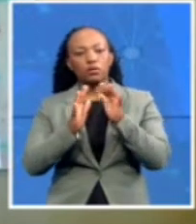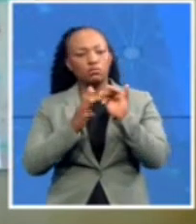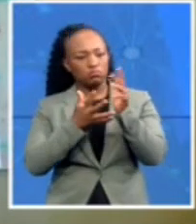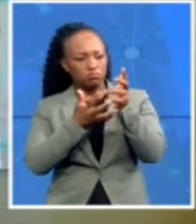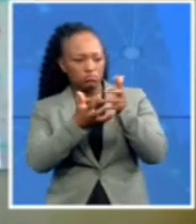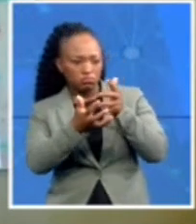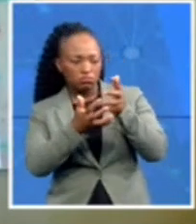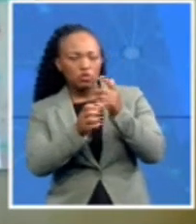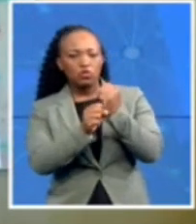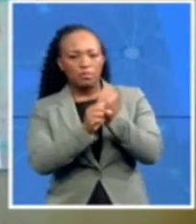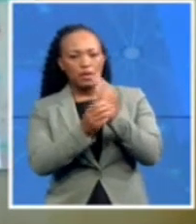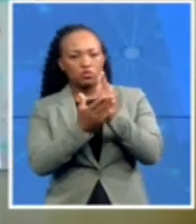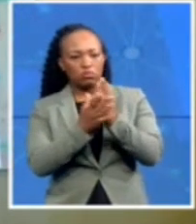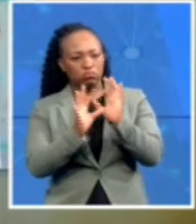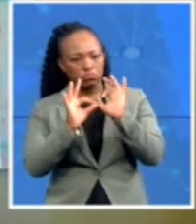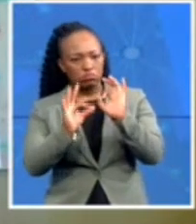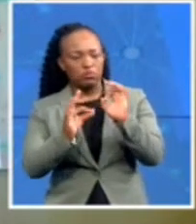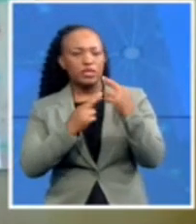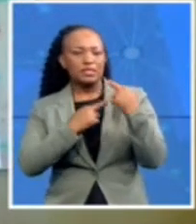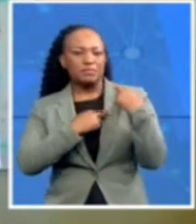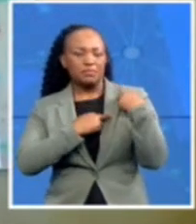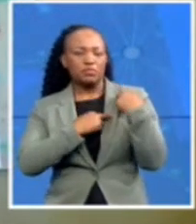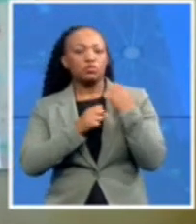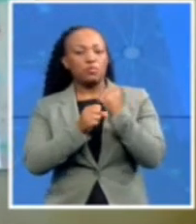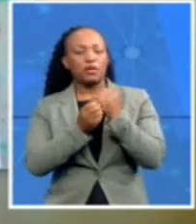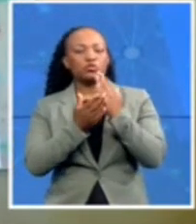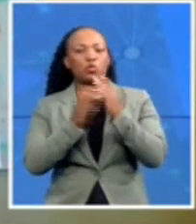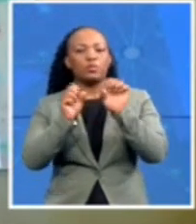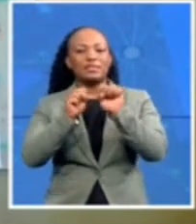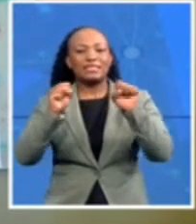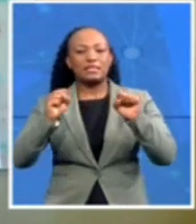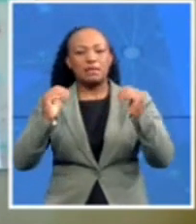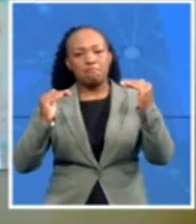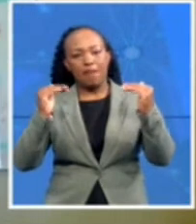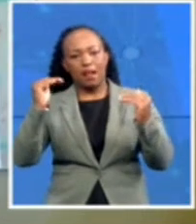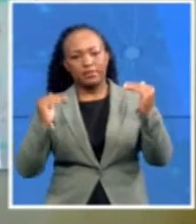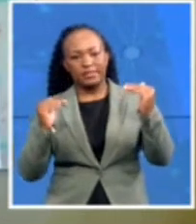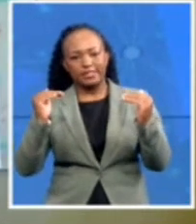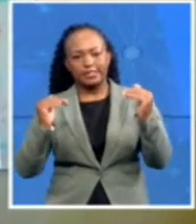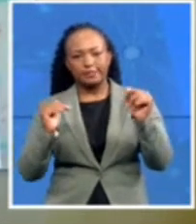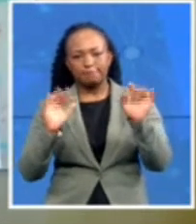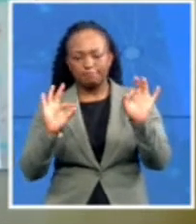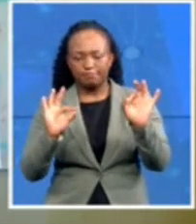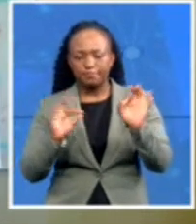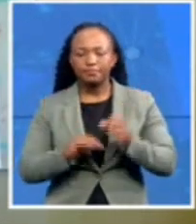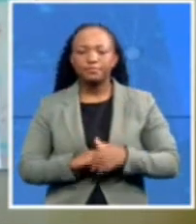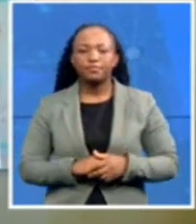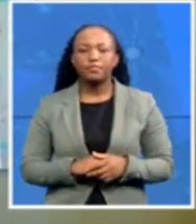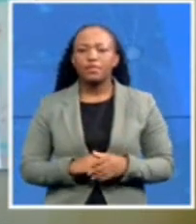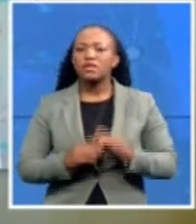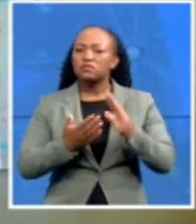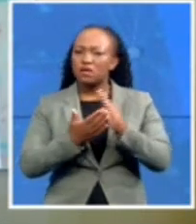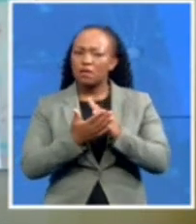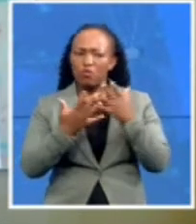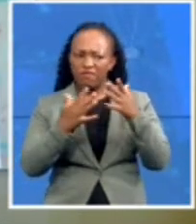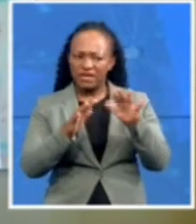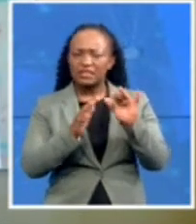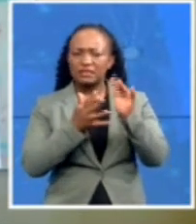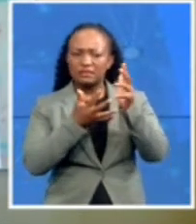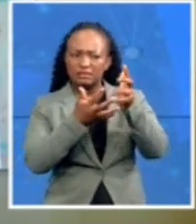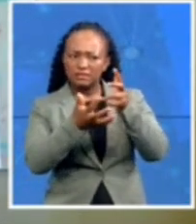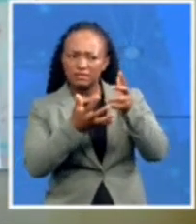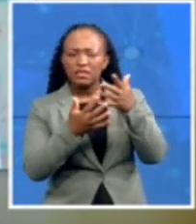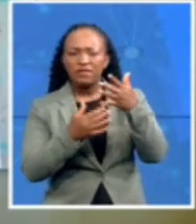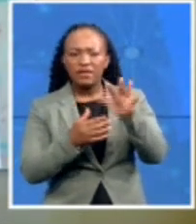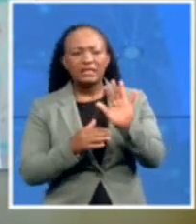system. With the engagements, some have cited that they require a bit of time. We are actively